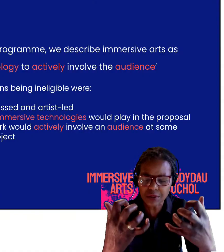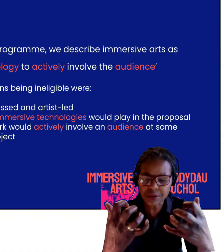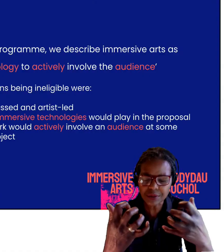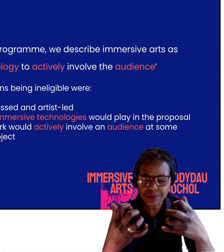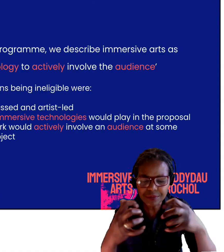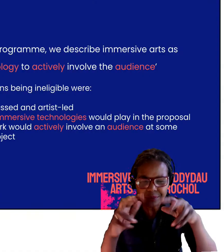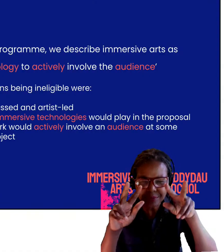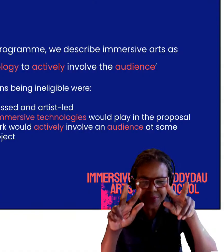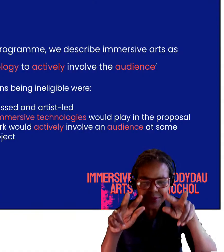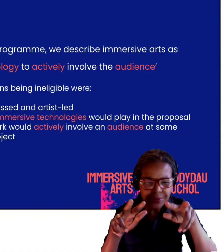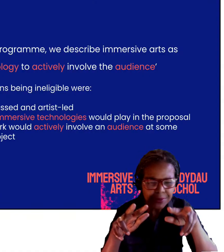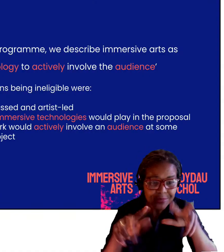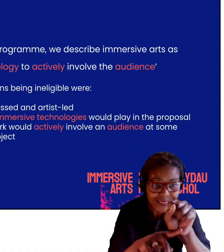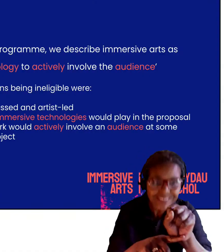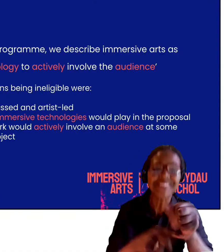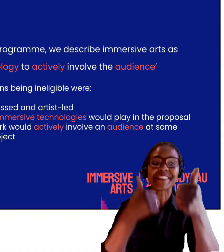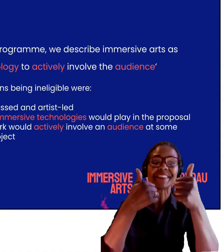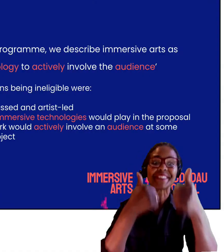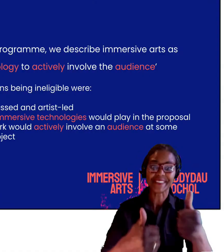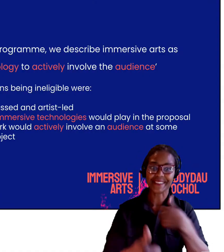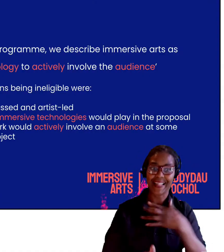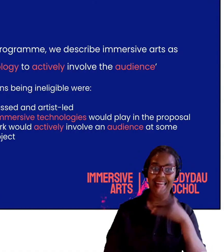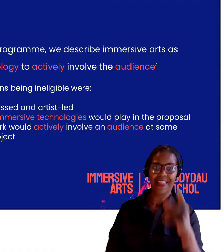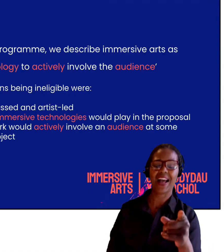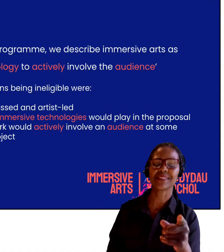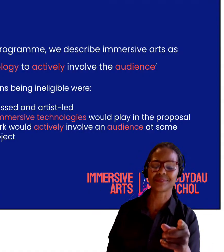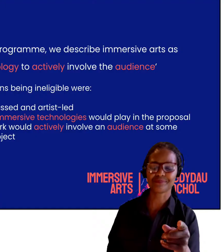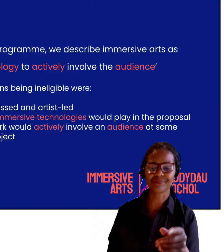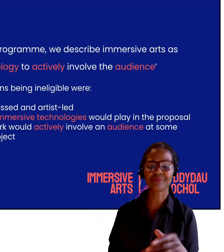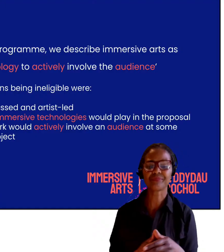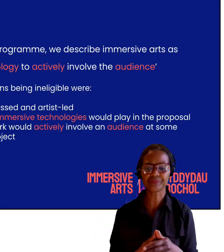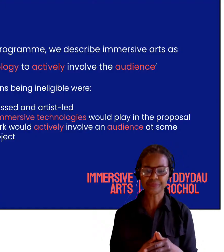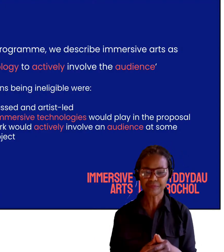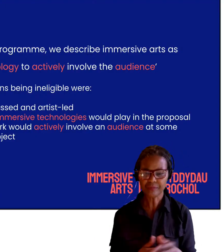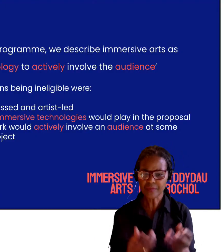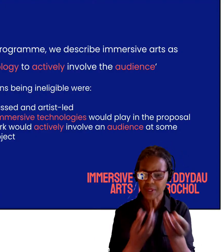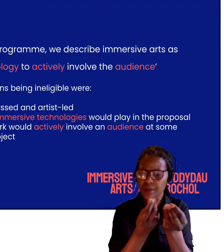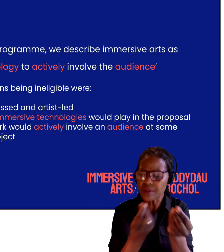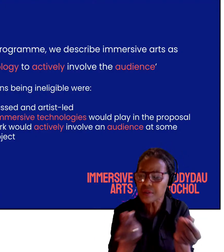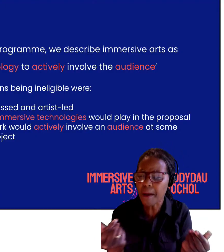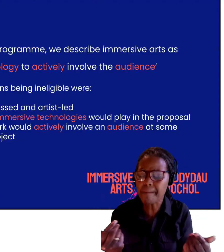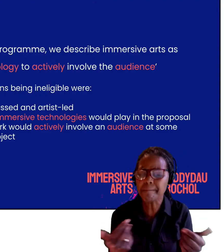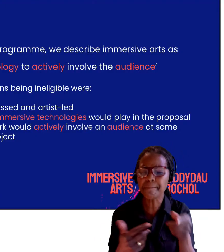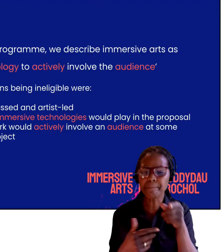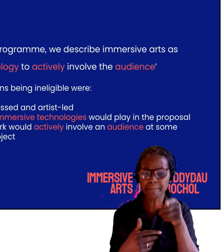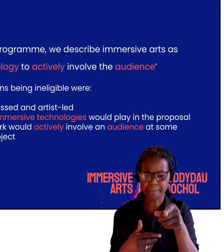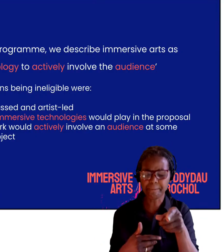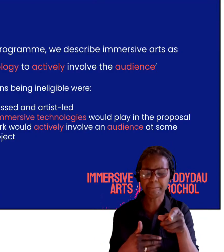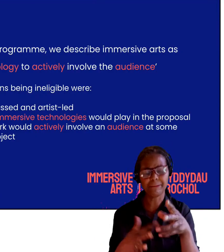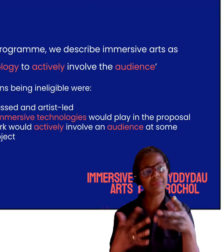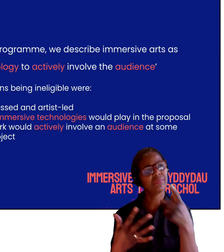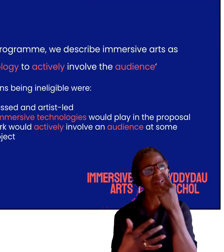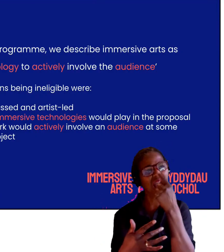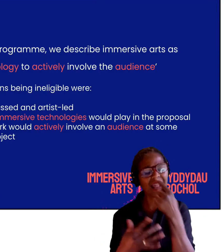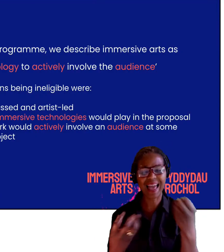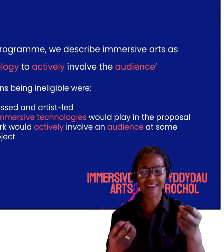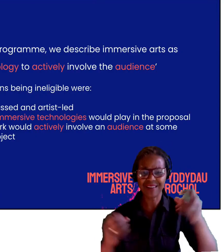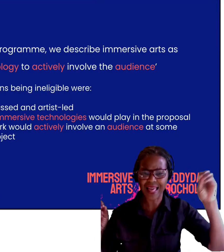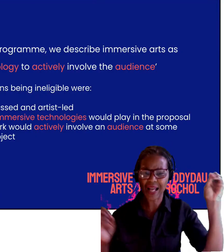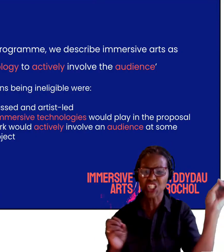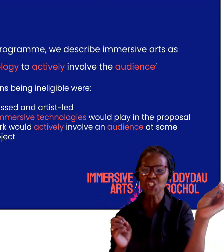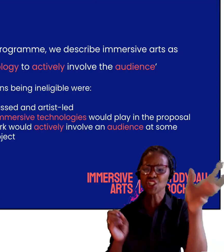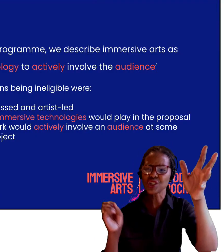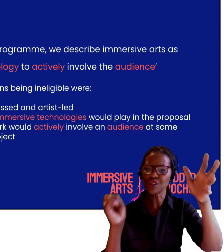Technologies frequently found to be out of scope included projections and projection mapping, light shows, artist films, concerts